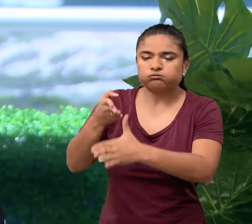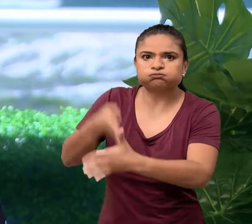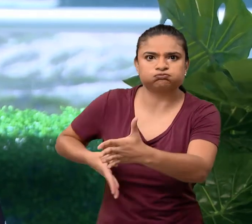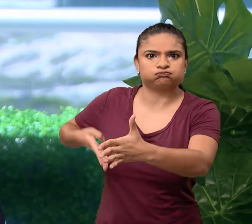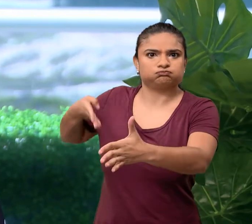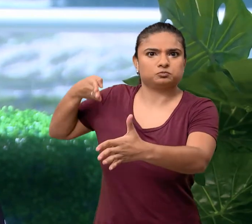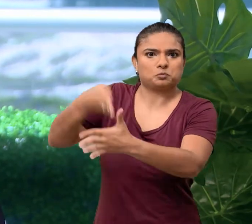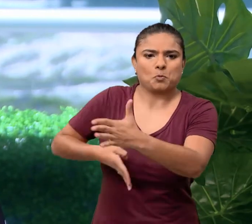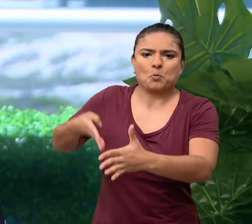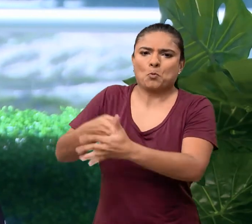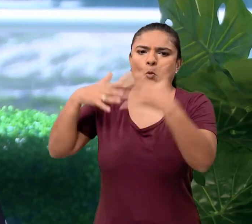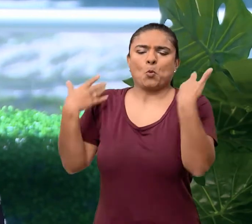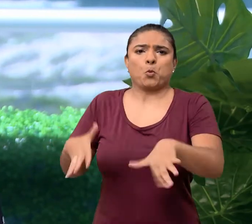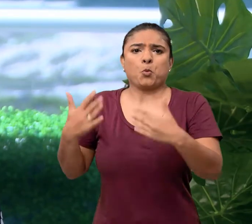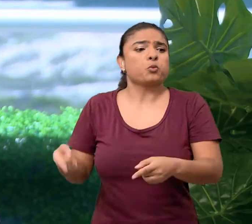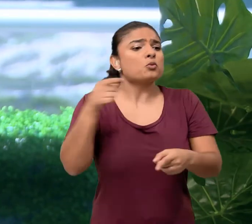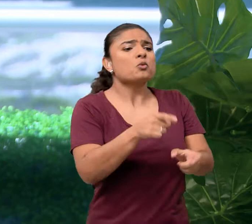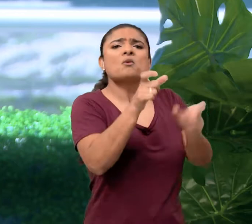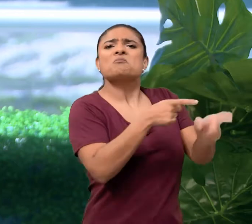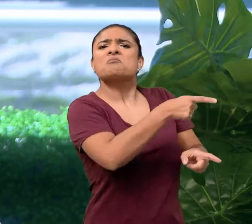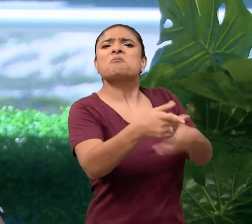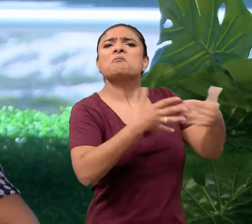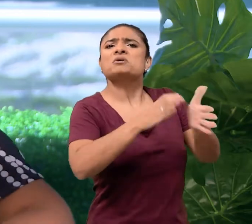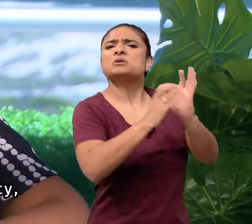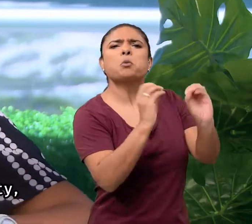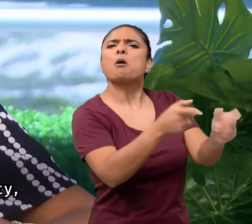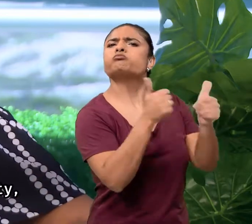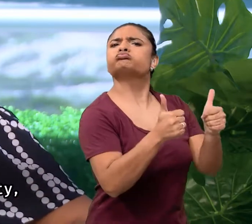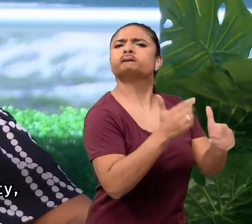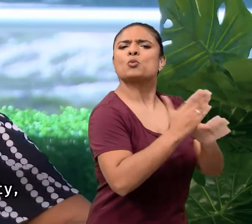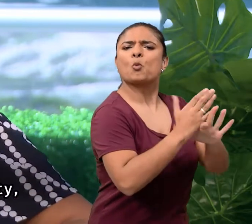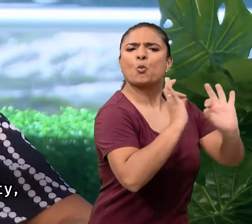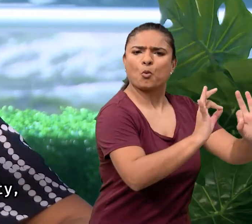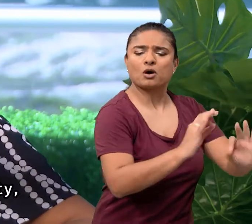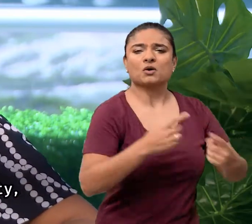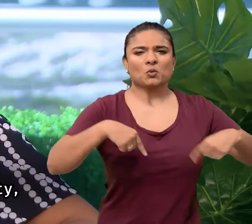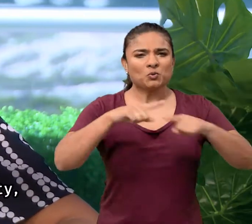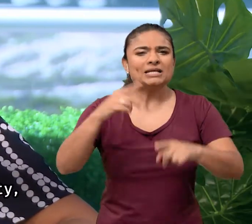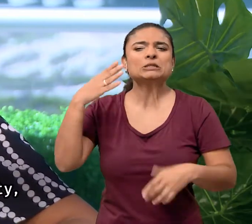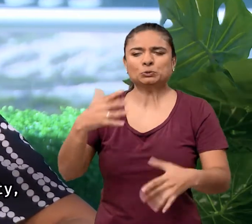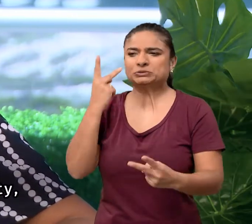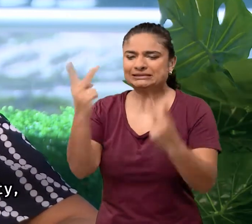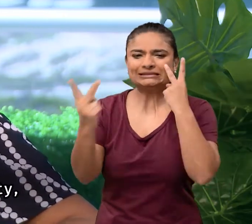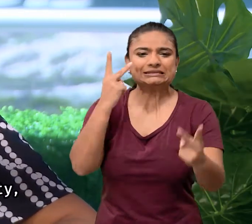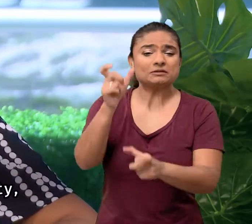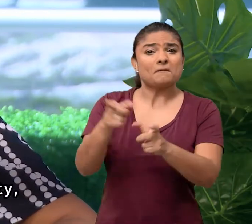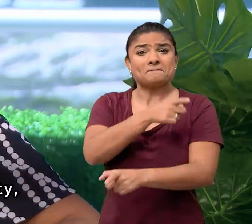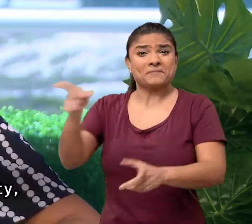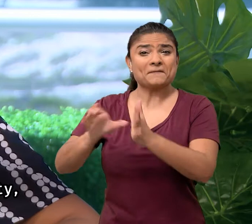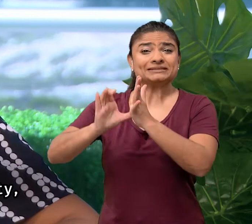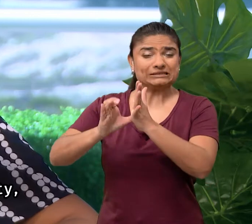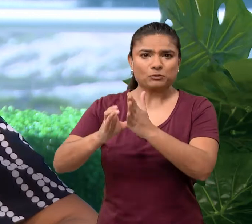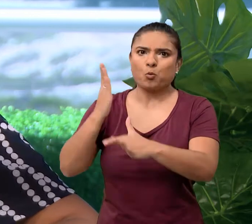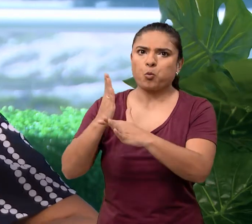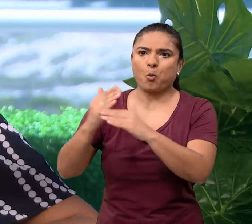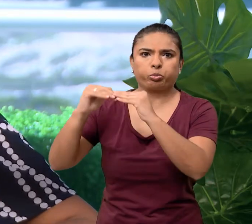equal opportunities in the work world. Compared to non-disabled persons, we experience higher rates of unemployment and economic